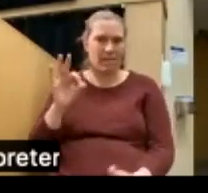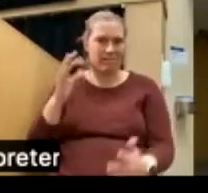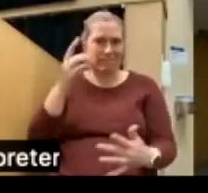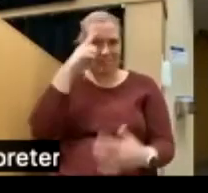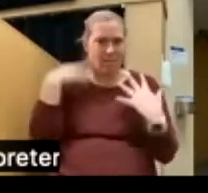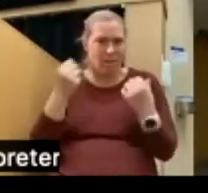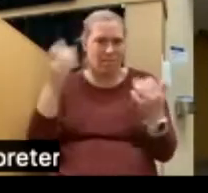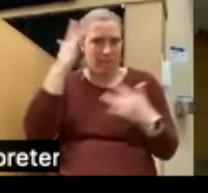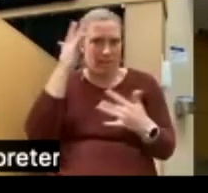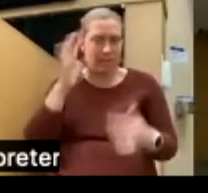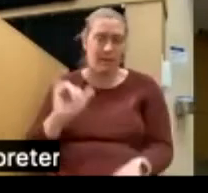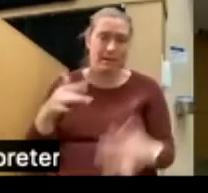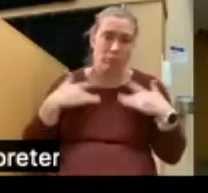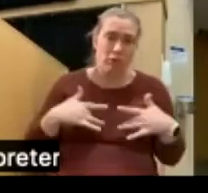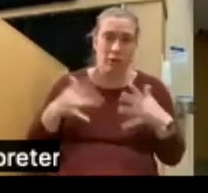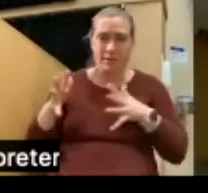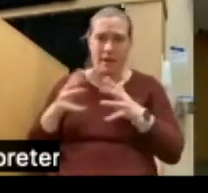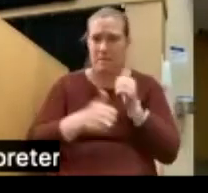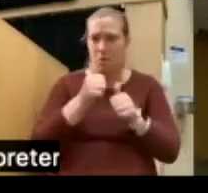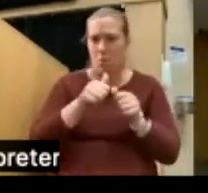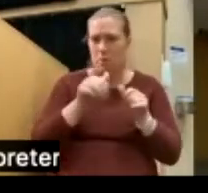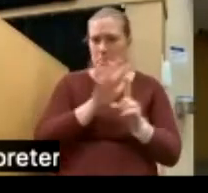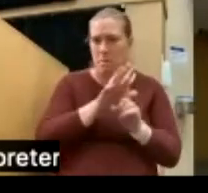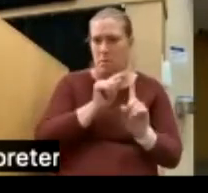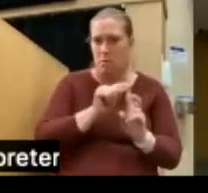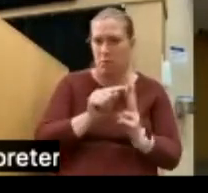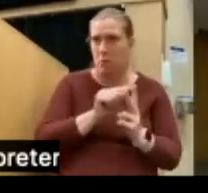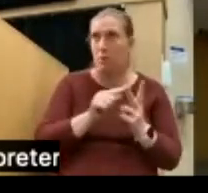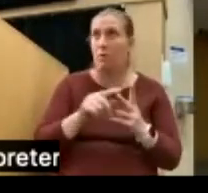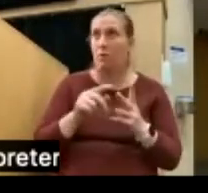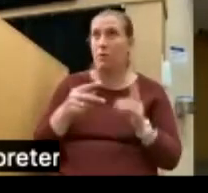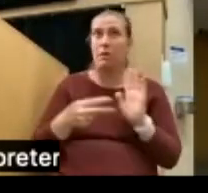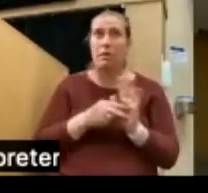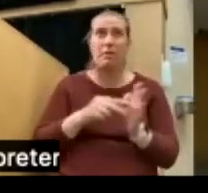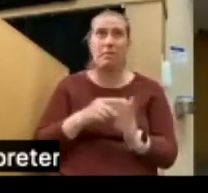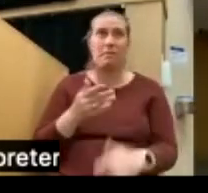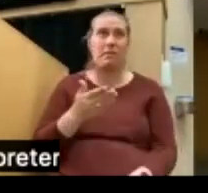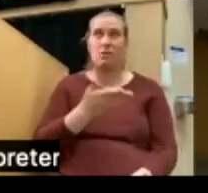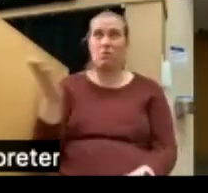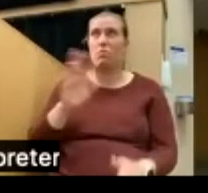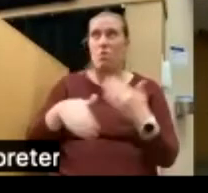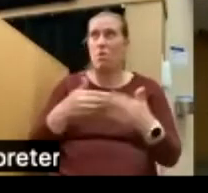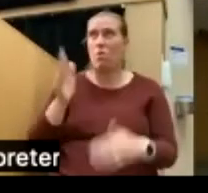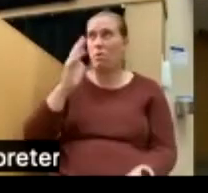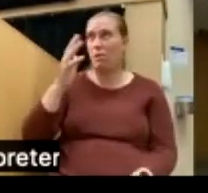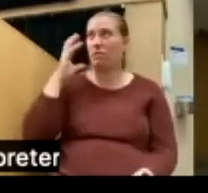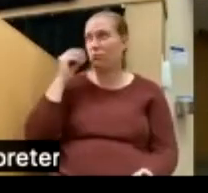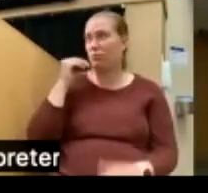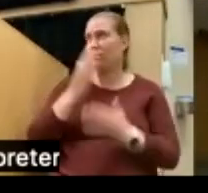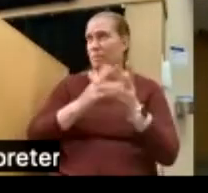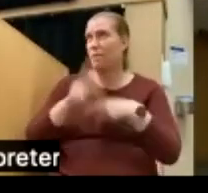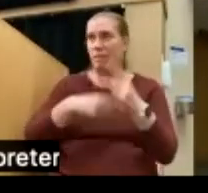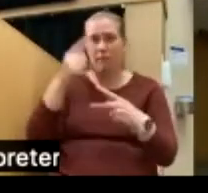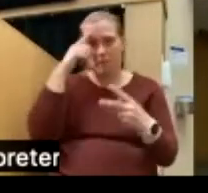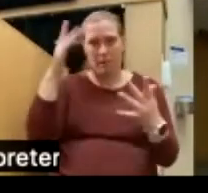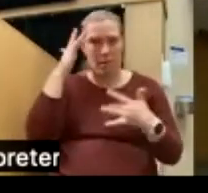most common. So that means not a single person in this room will not be touched in some way by mental